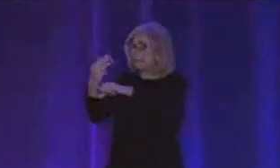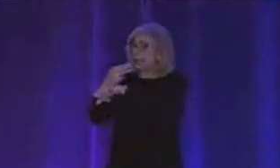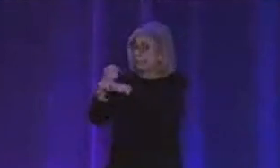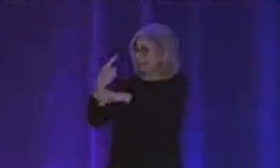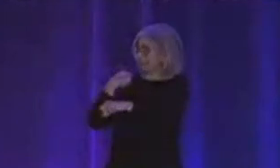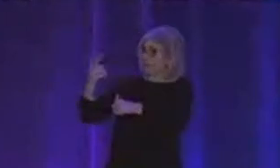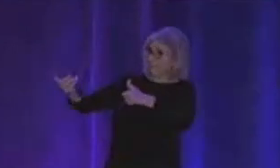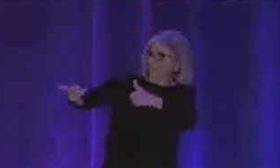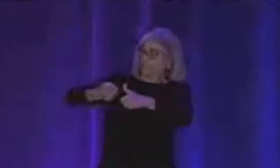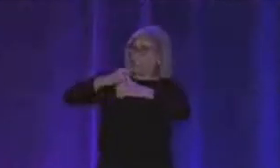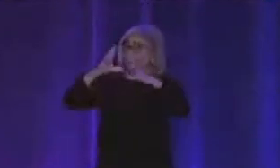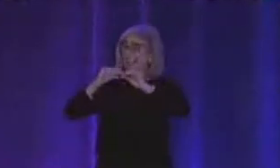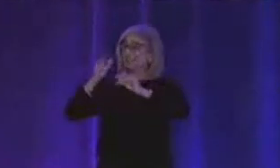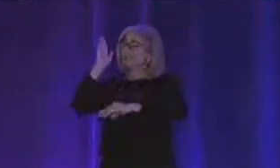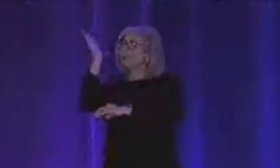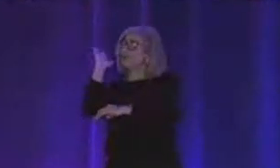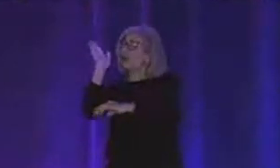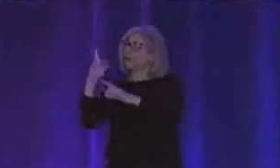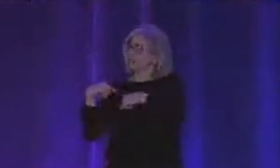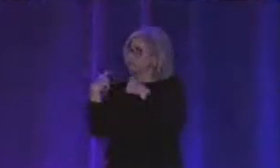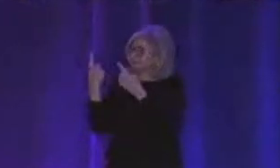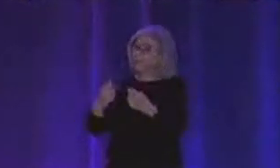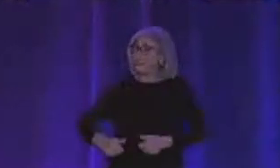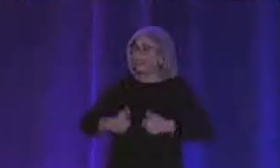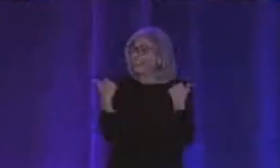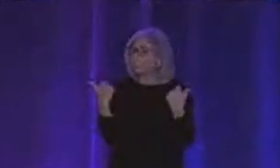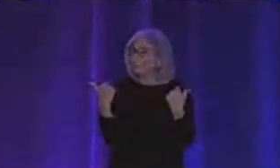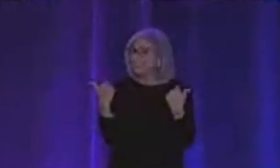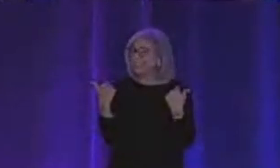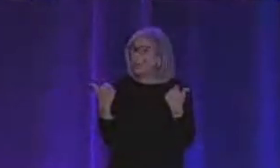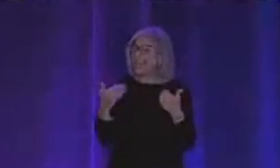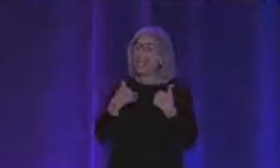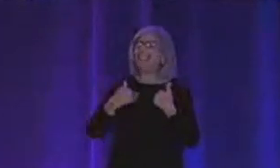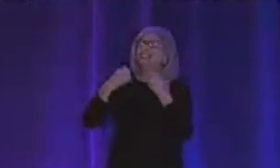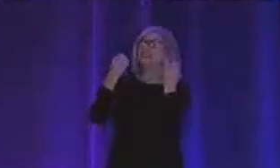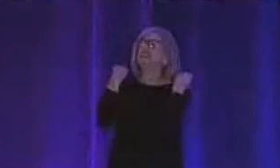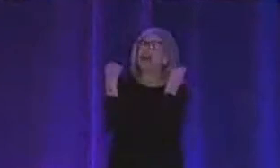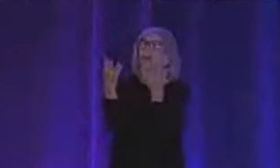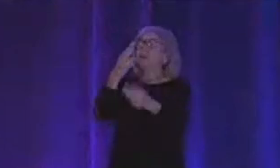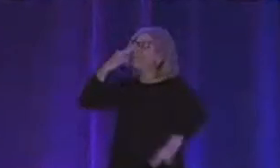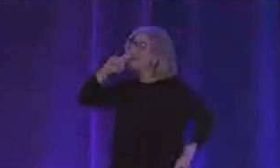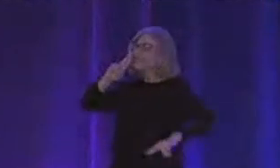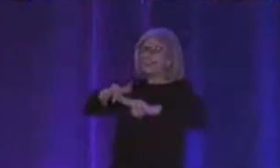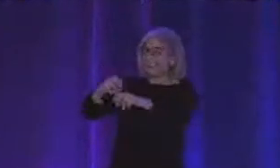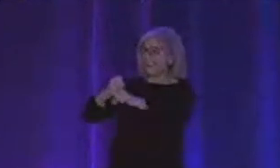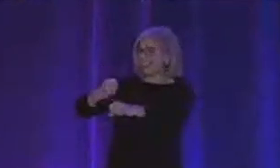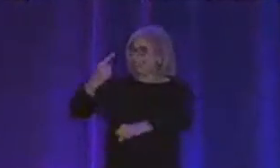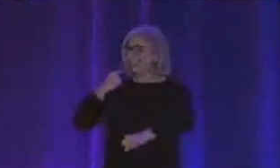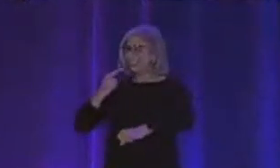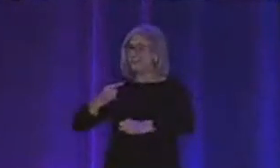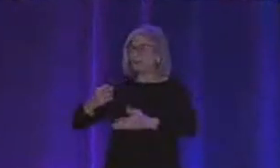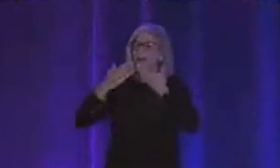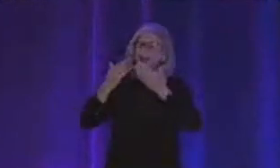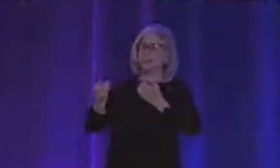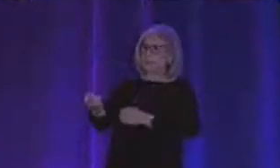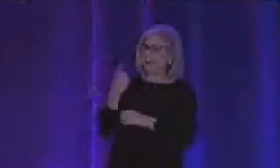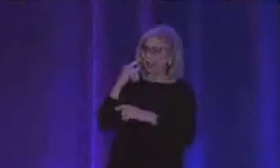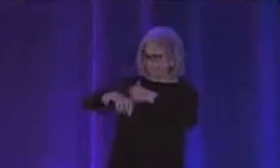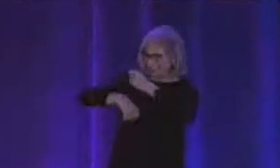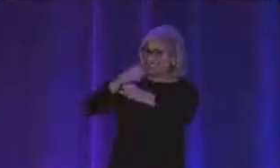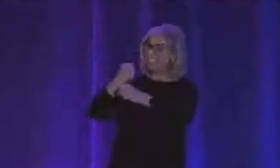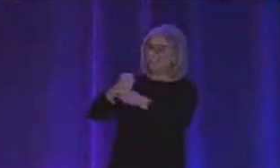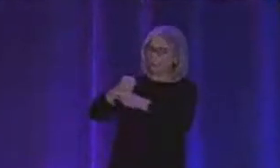was my first conference talk that I've ever gave, and I had so much fun last year. I'm so grateful to be back this